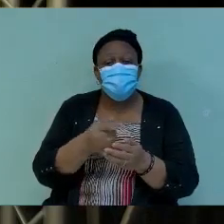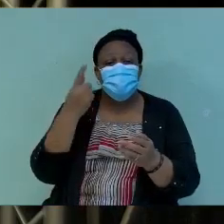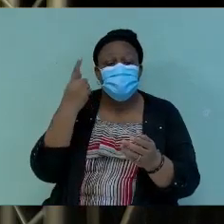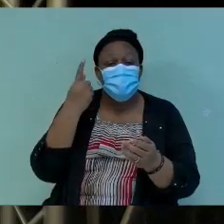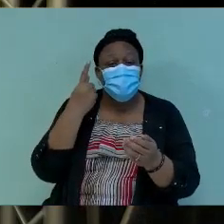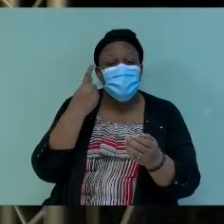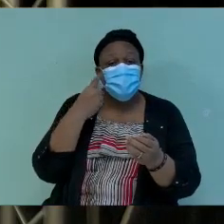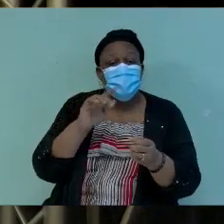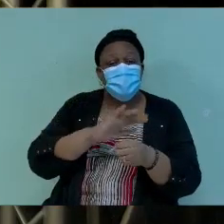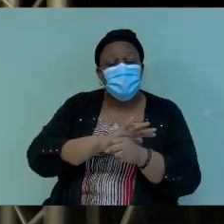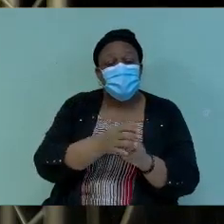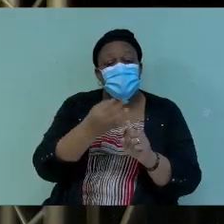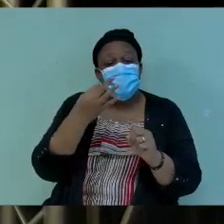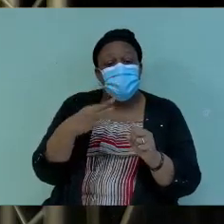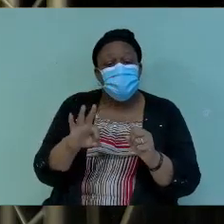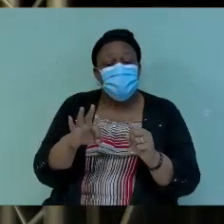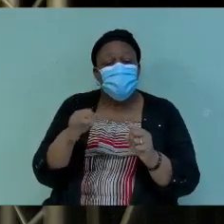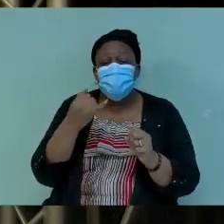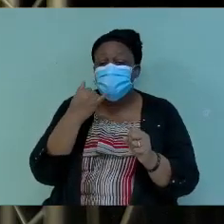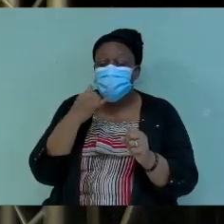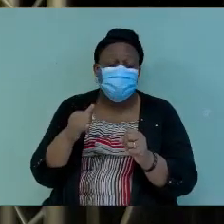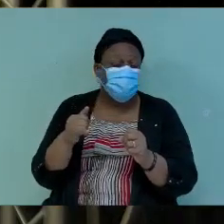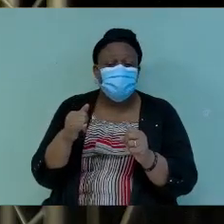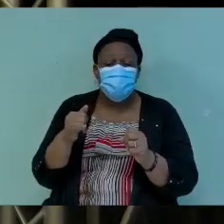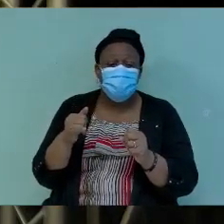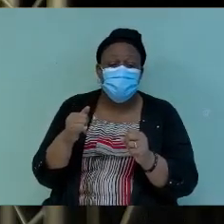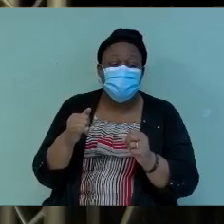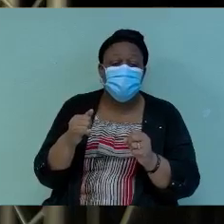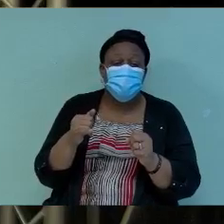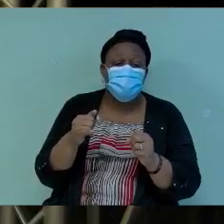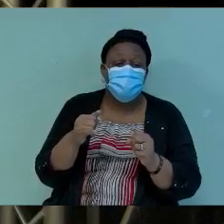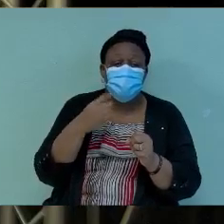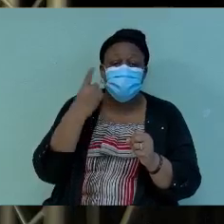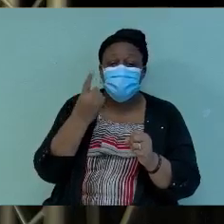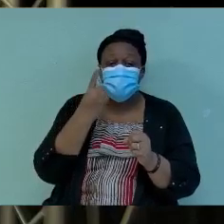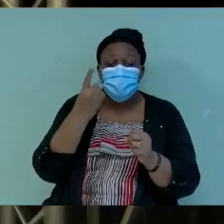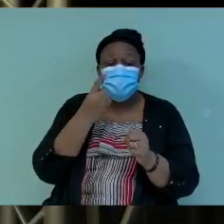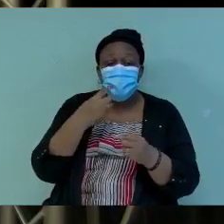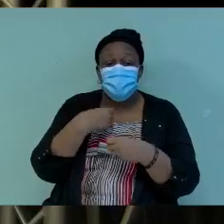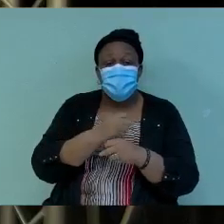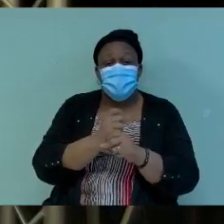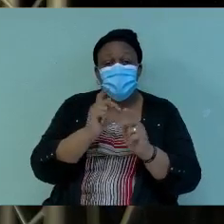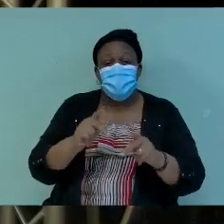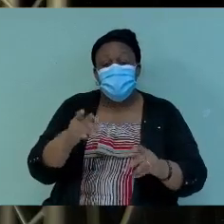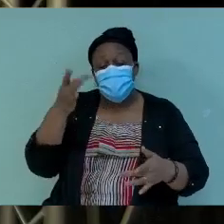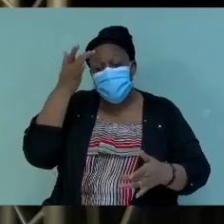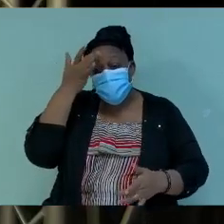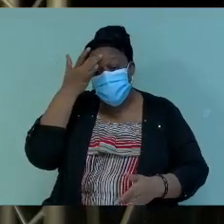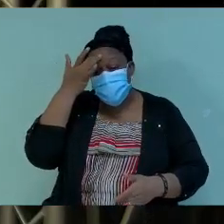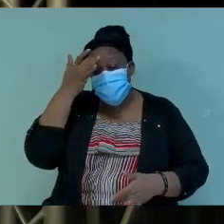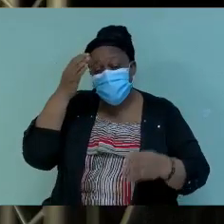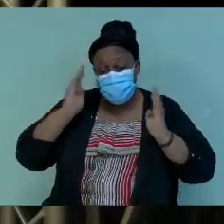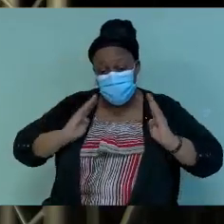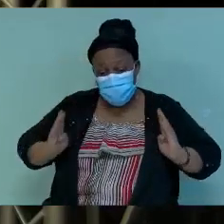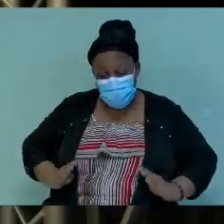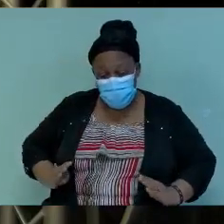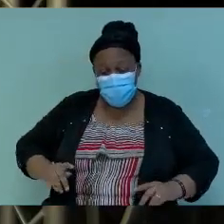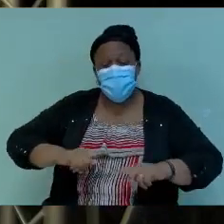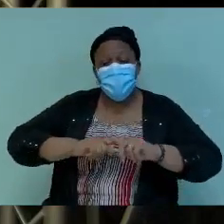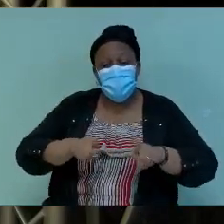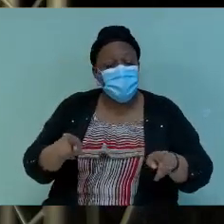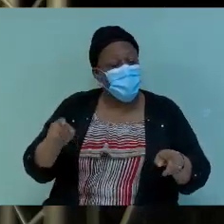on people, but also affecting mental health. We would like you to know that the mental health